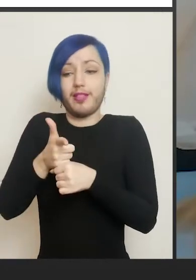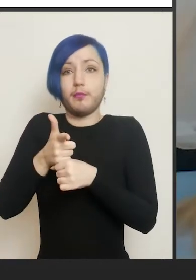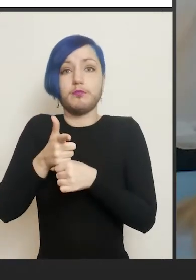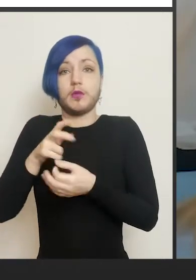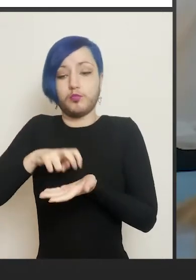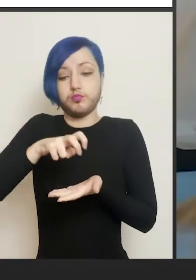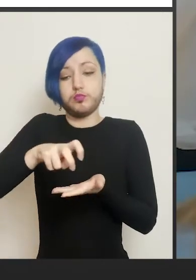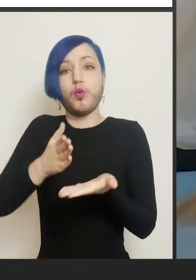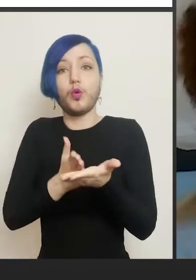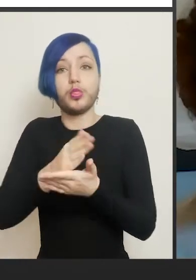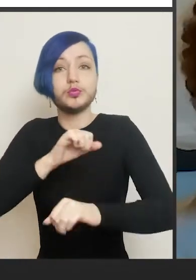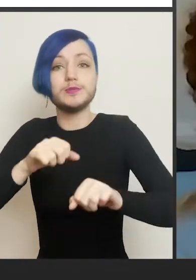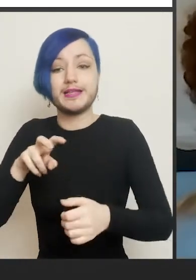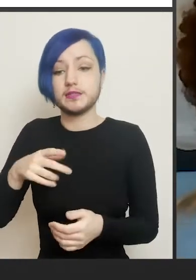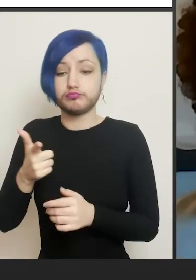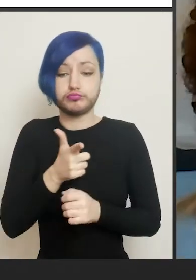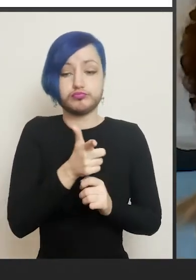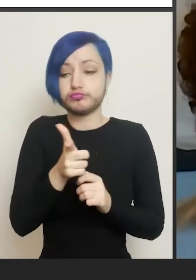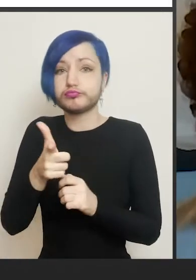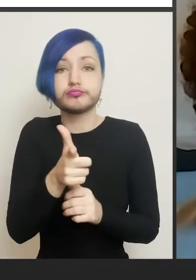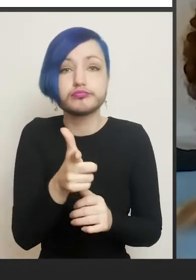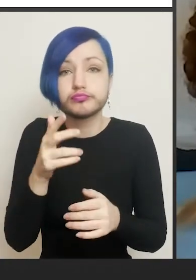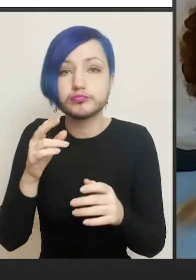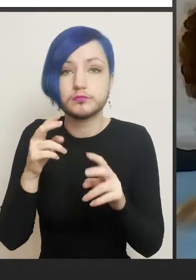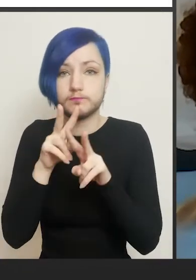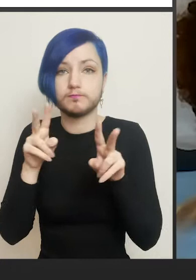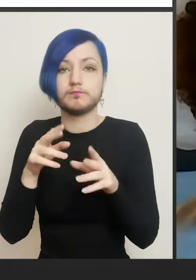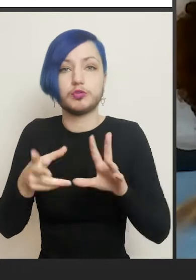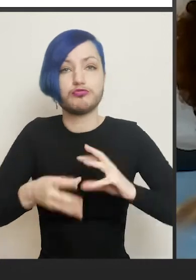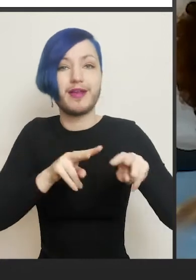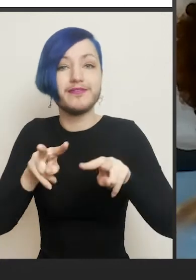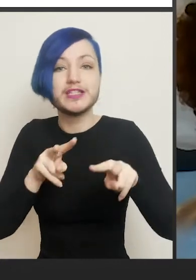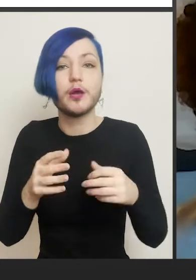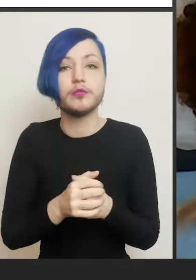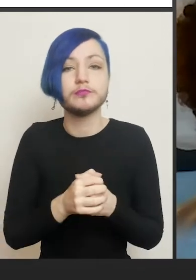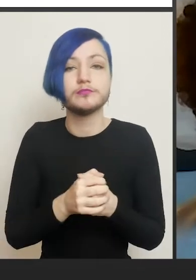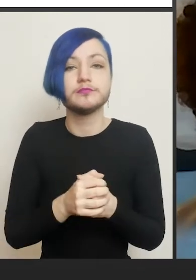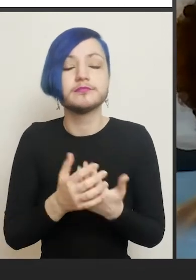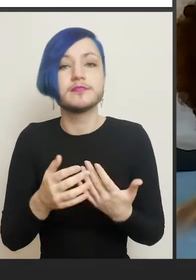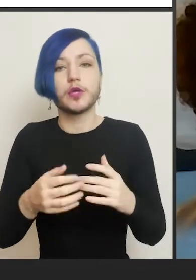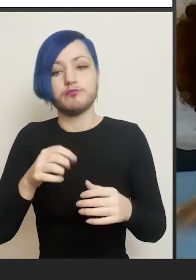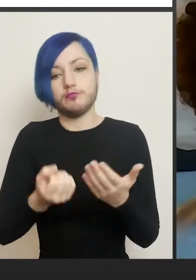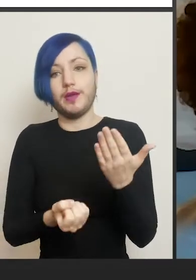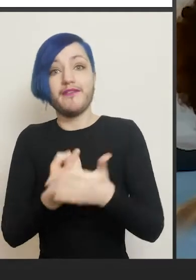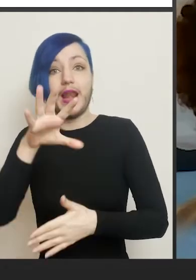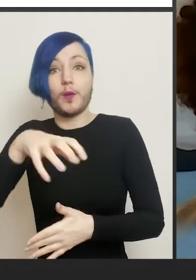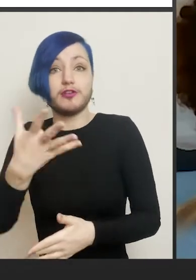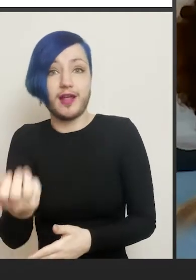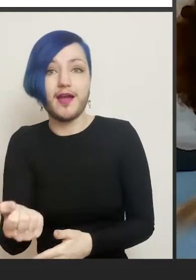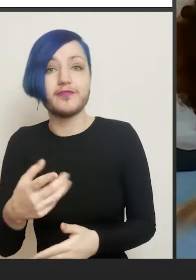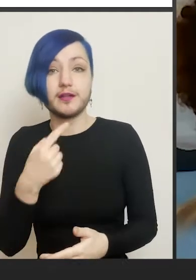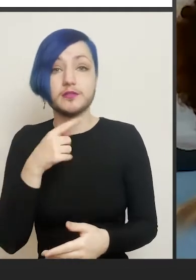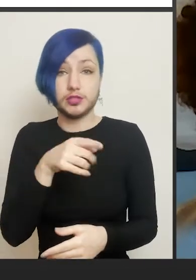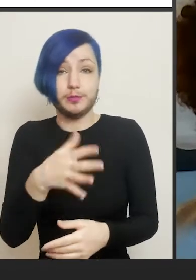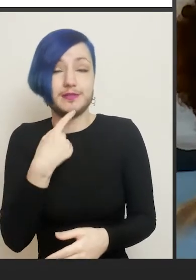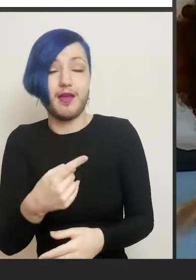of the space. It was one of the key things that you asked me to do. So there was an event, there was a location, and you said, one